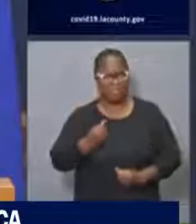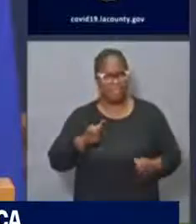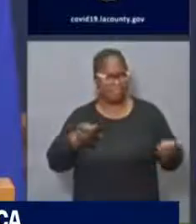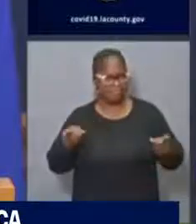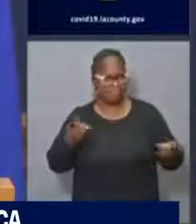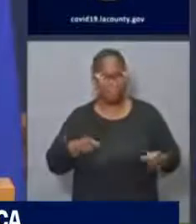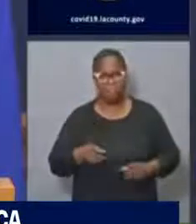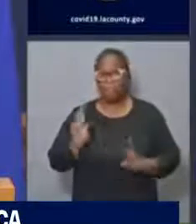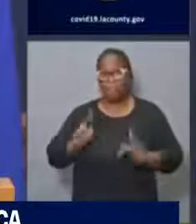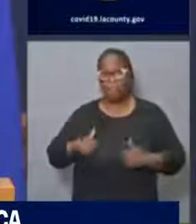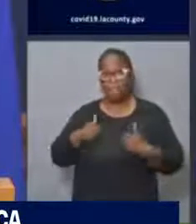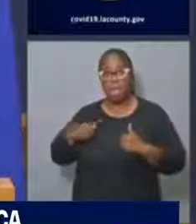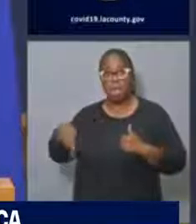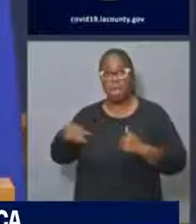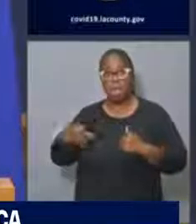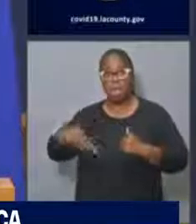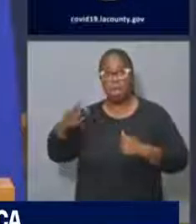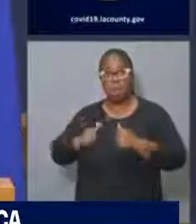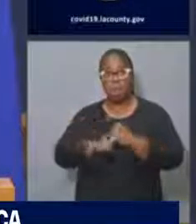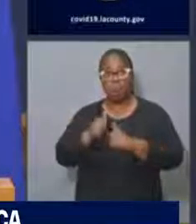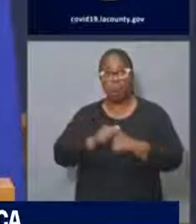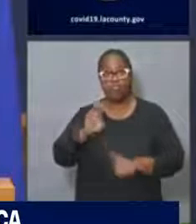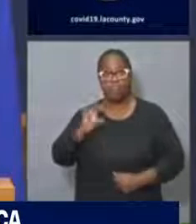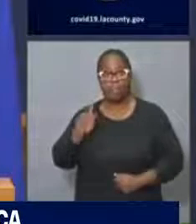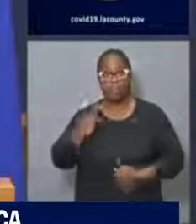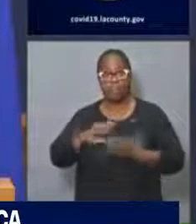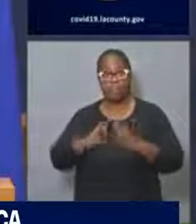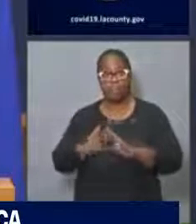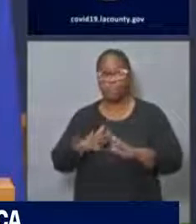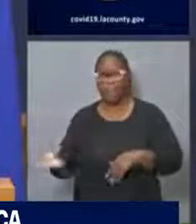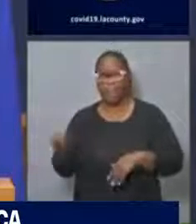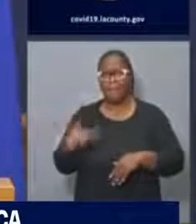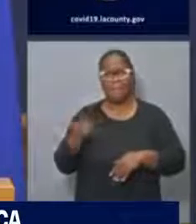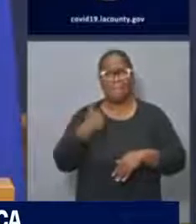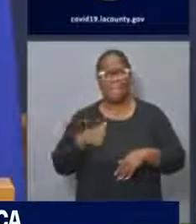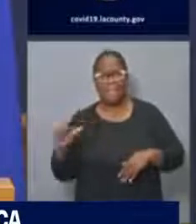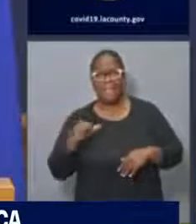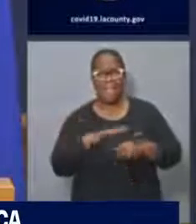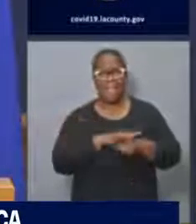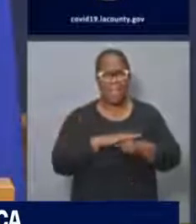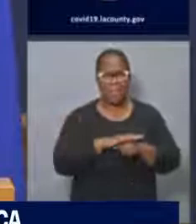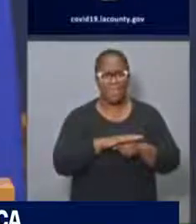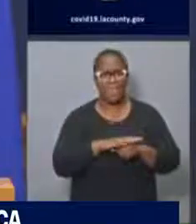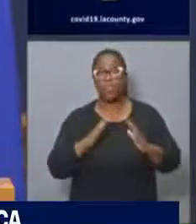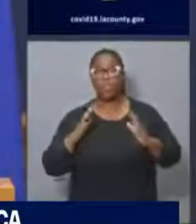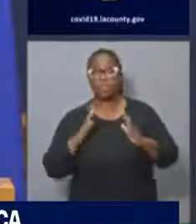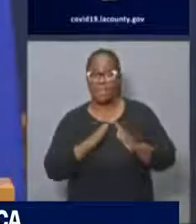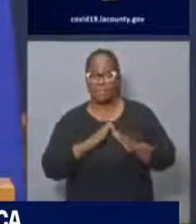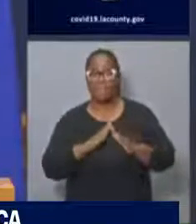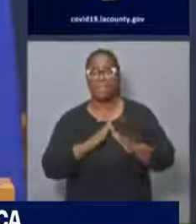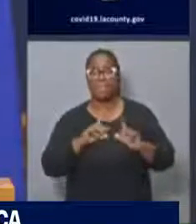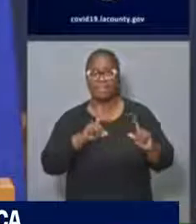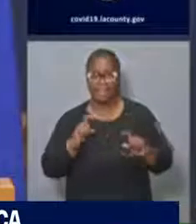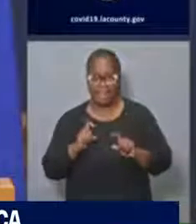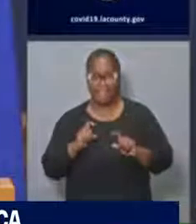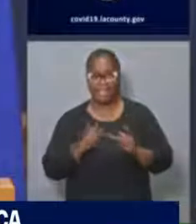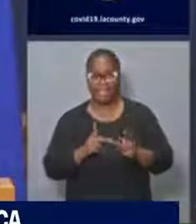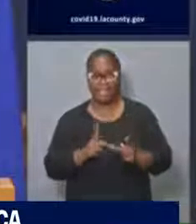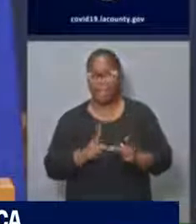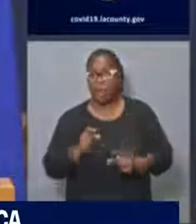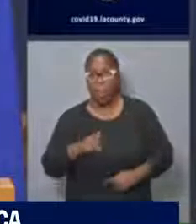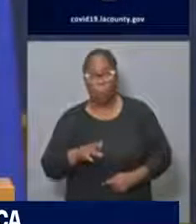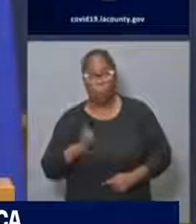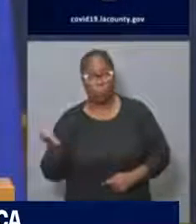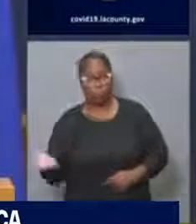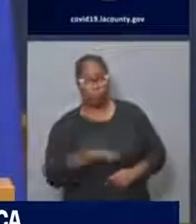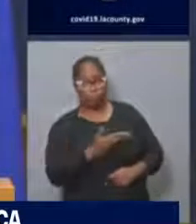these at-risk communities can come to any county testing site, city testing site, or can go to any one of a number of these trusted